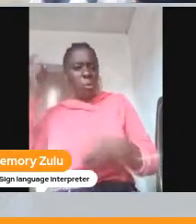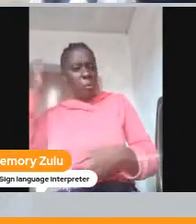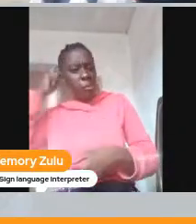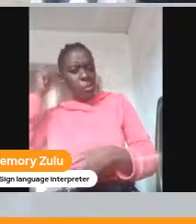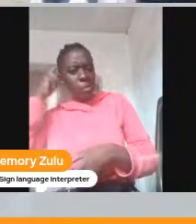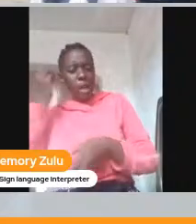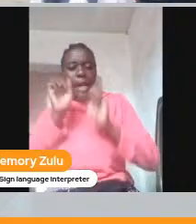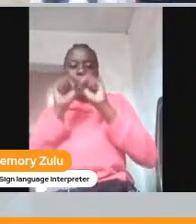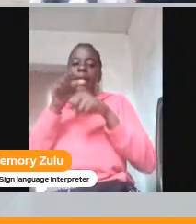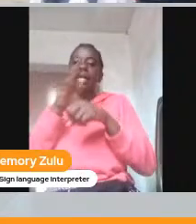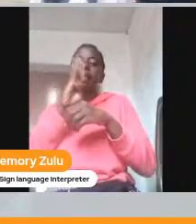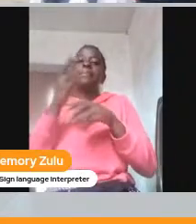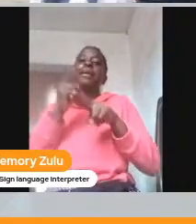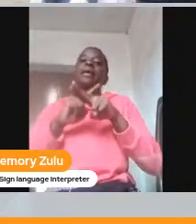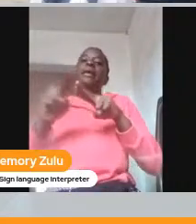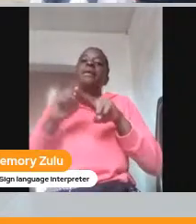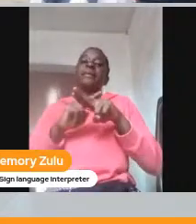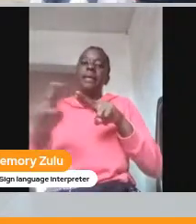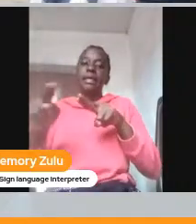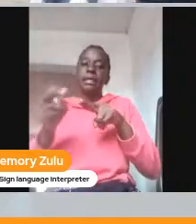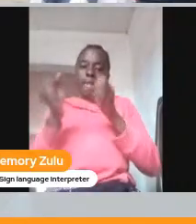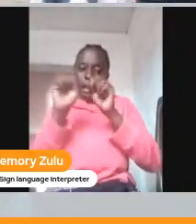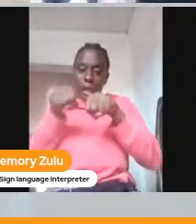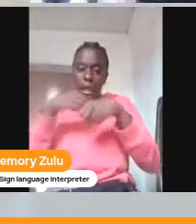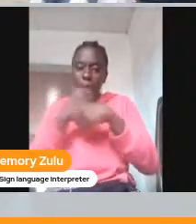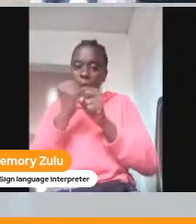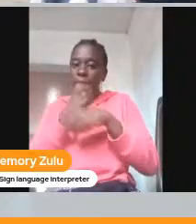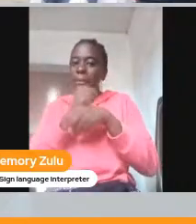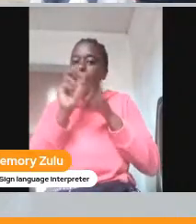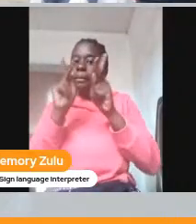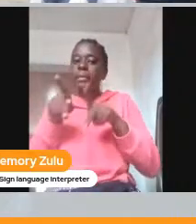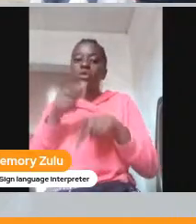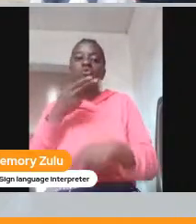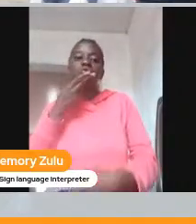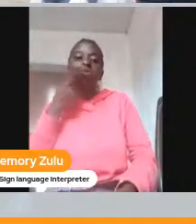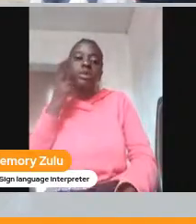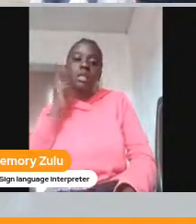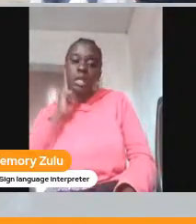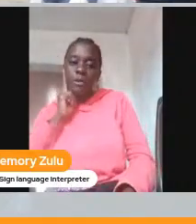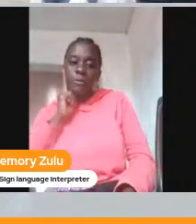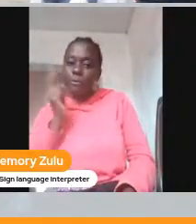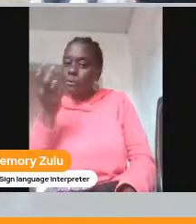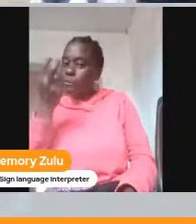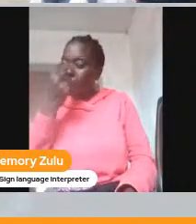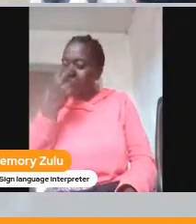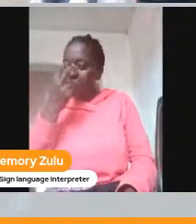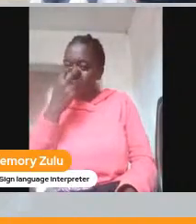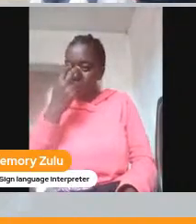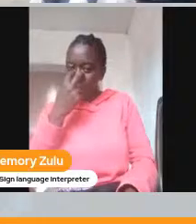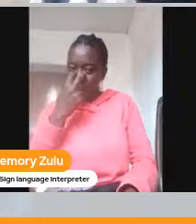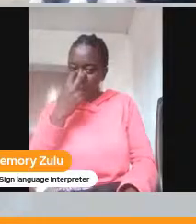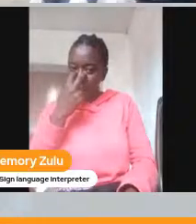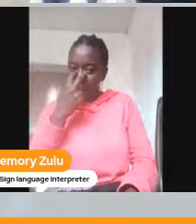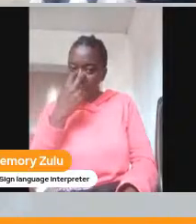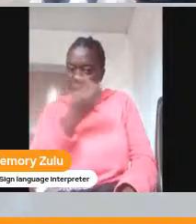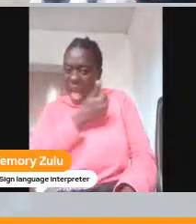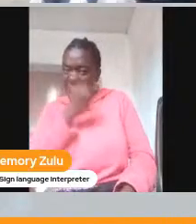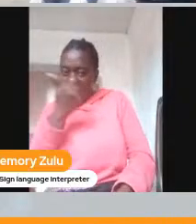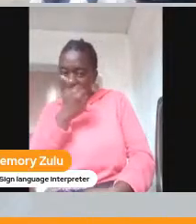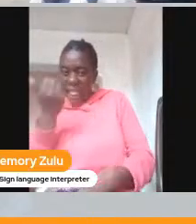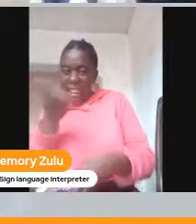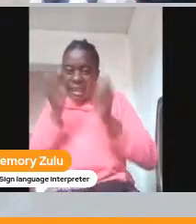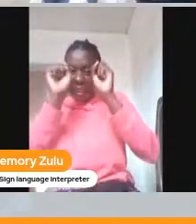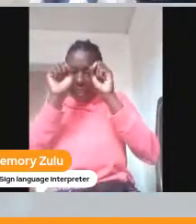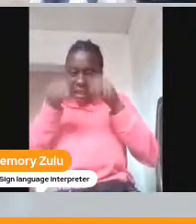keep for a man or a woman, you might even experience some infertility. Maybe when that time comes, when you want to settle down and